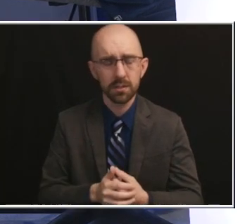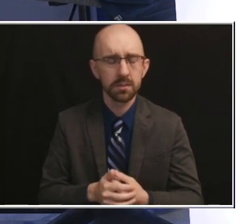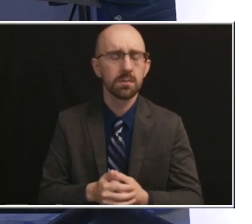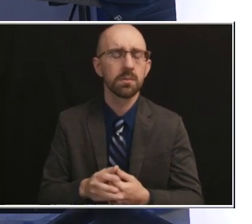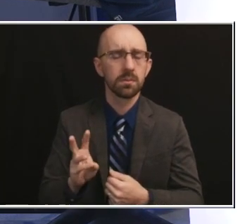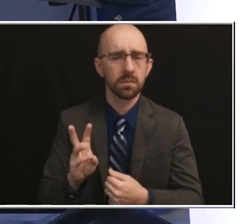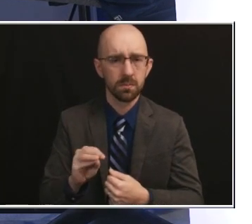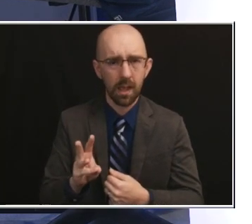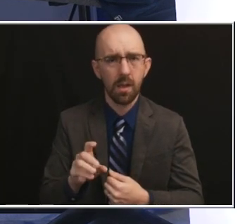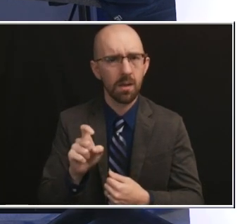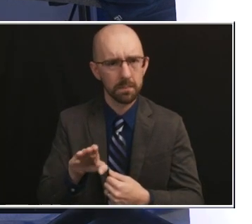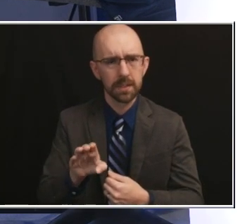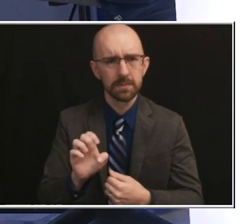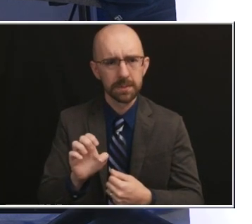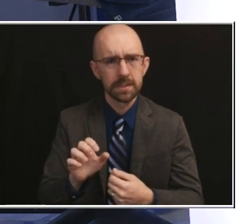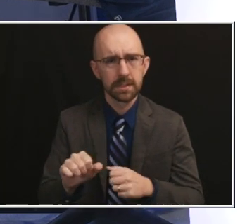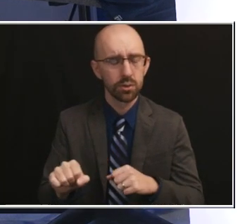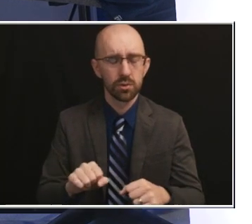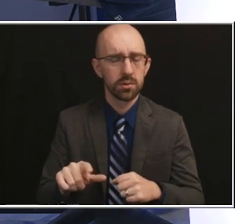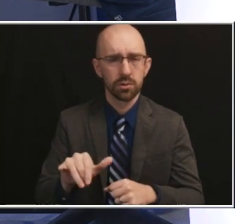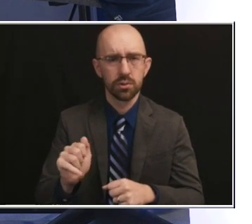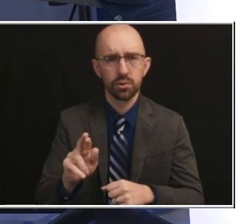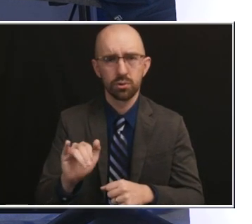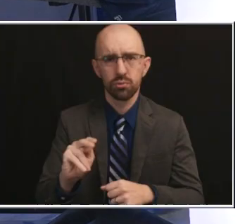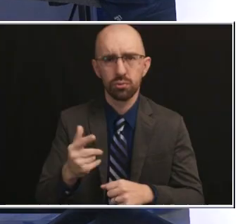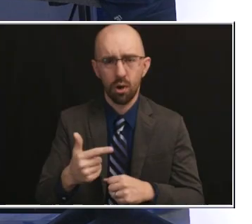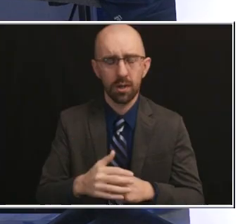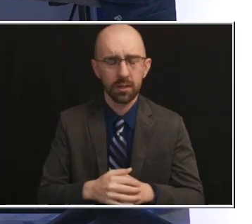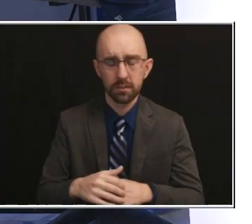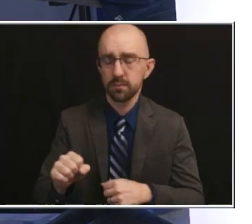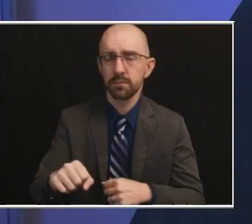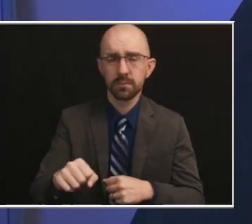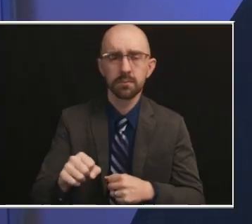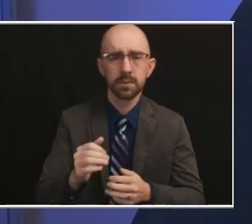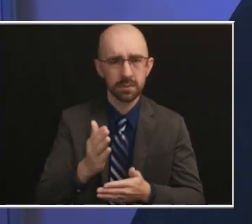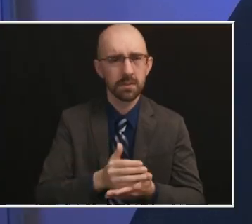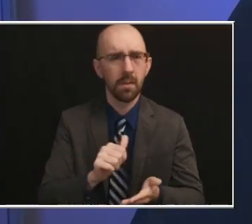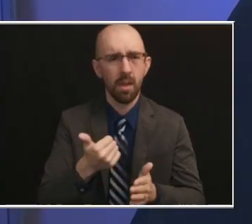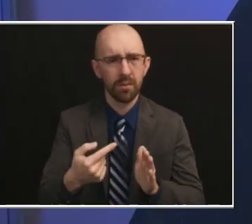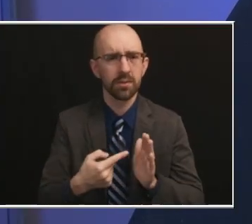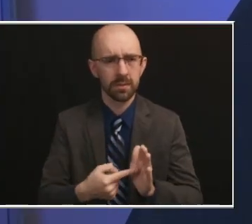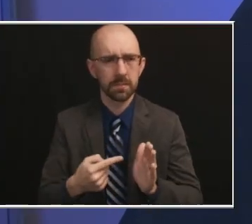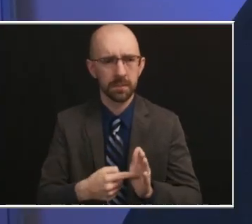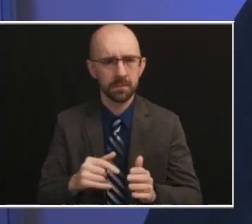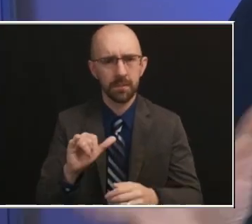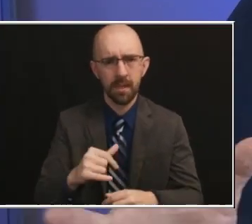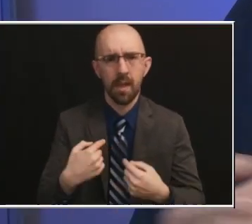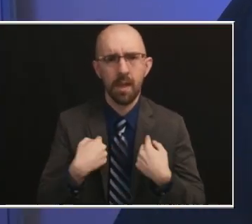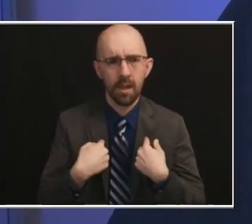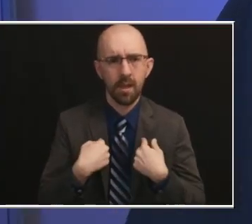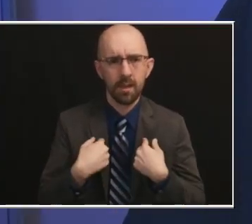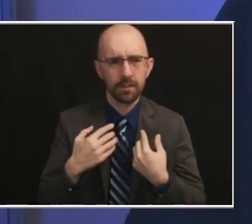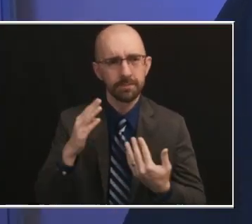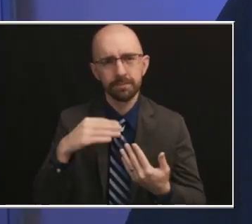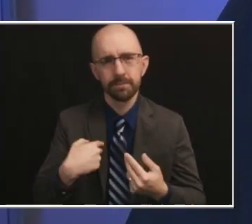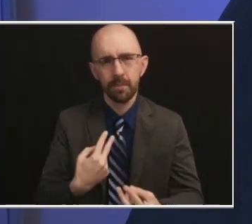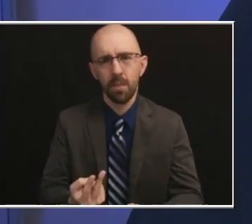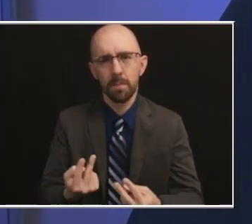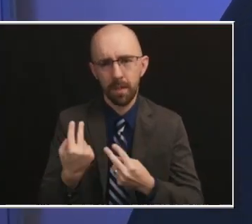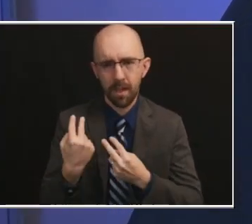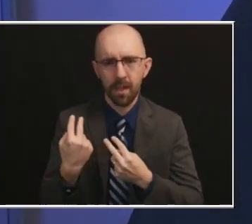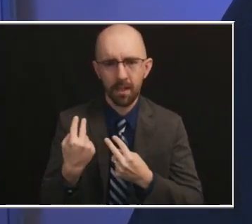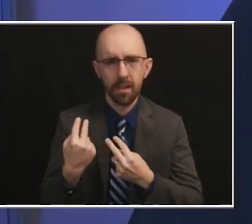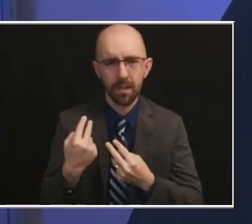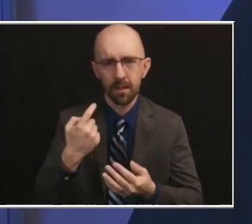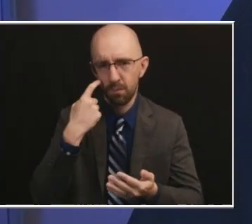must have been so jarring. Some of the other symptoms that I, looking back, noticed that I've